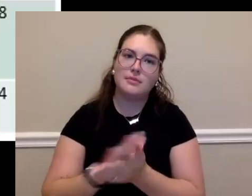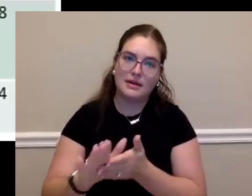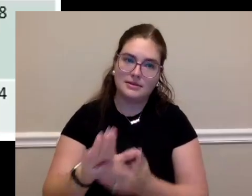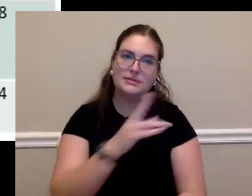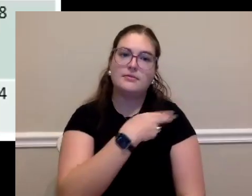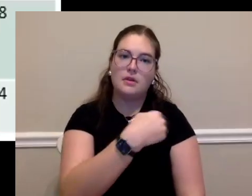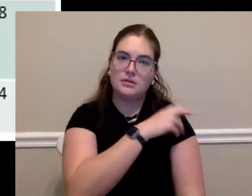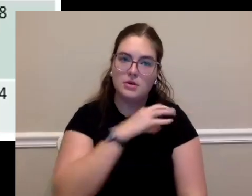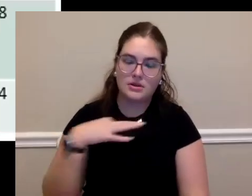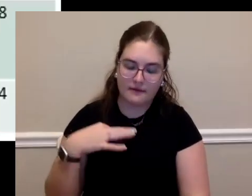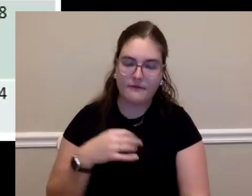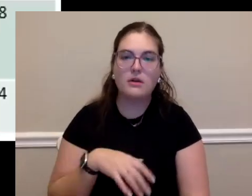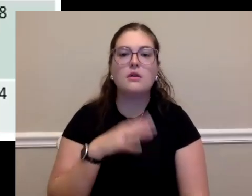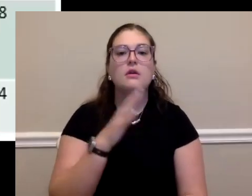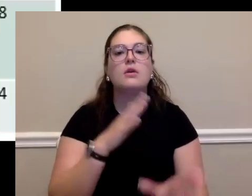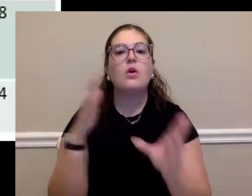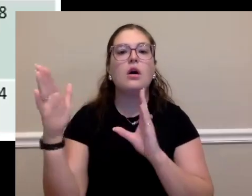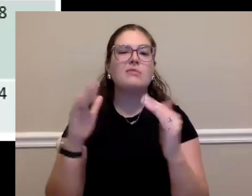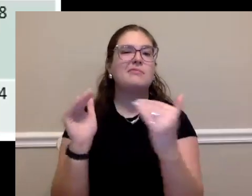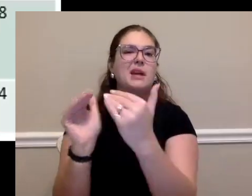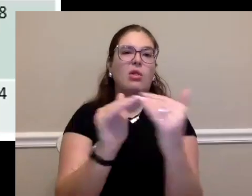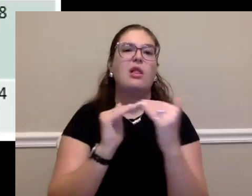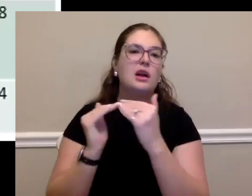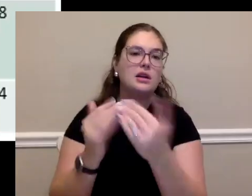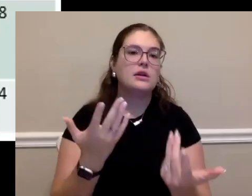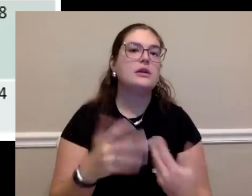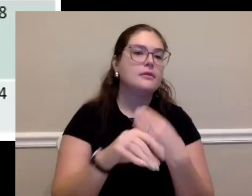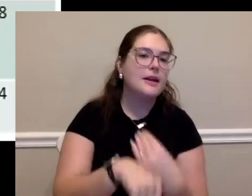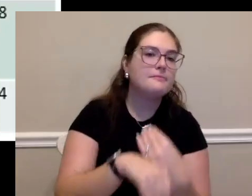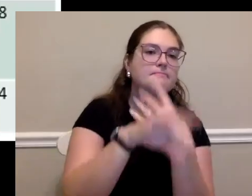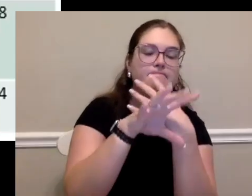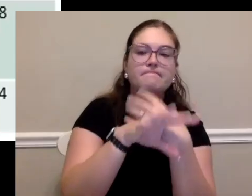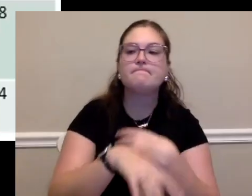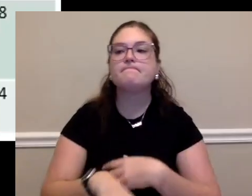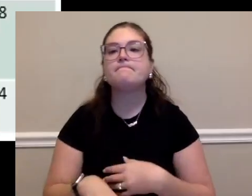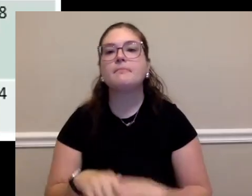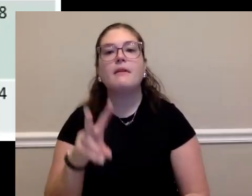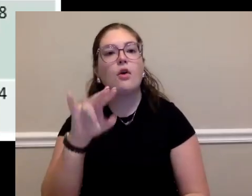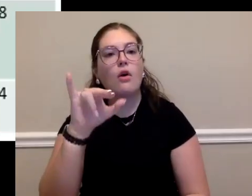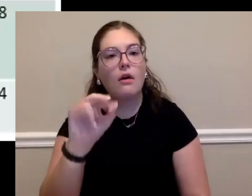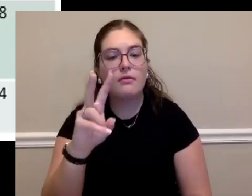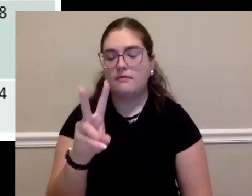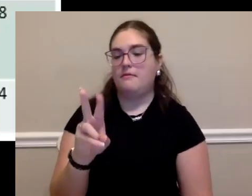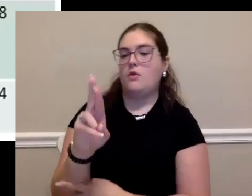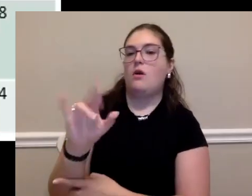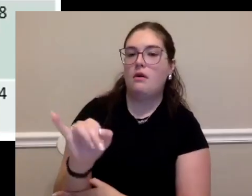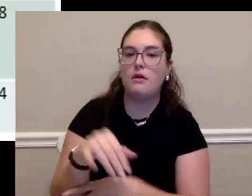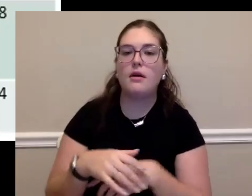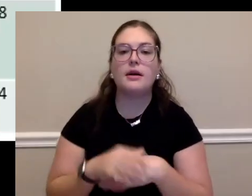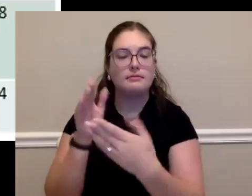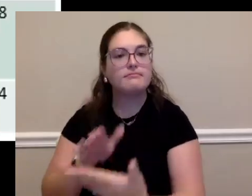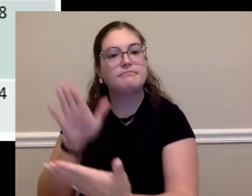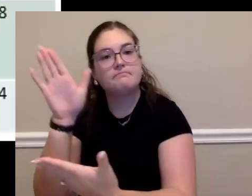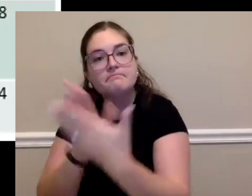staff. Or all equally, that's over the phone interpreting, video remote interpreting,